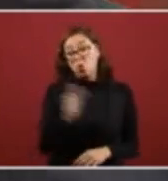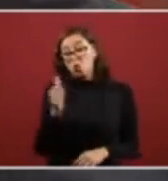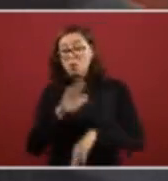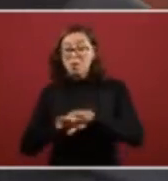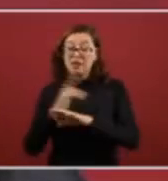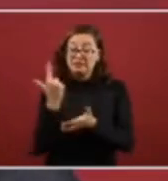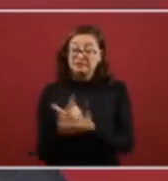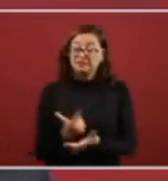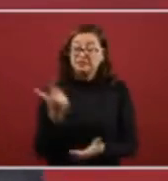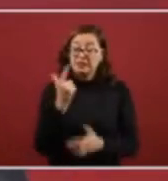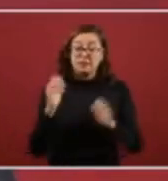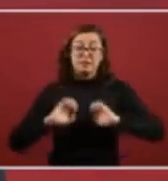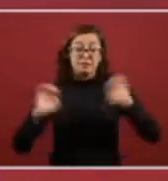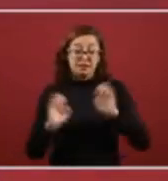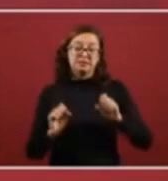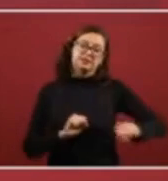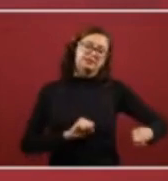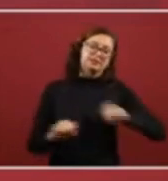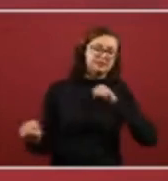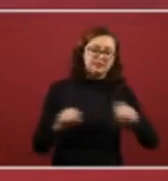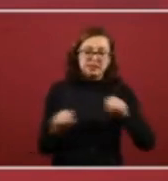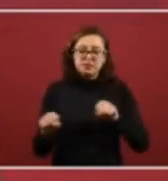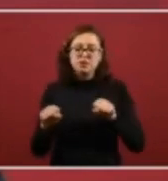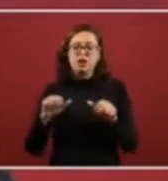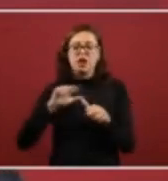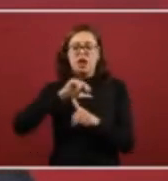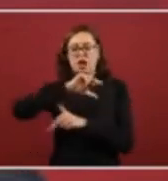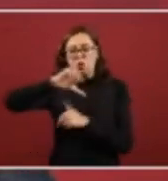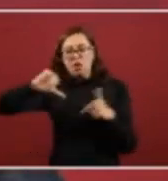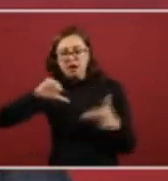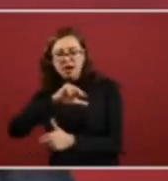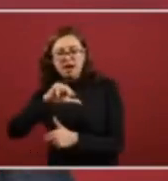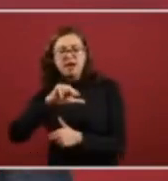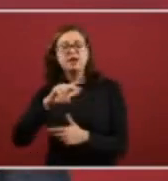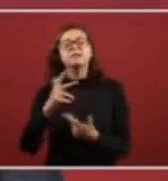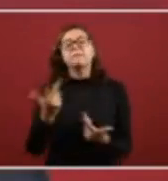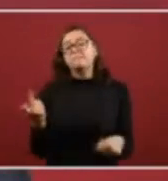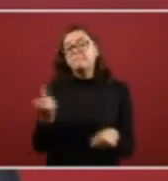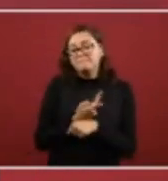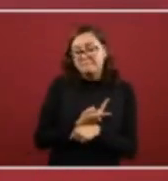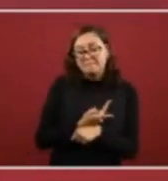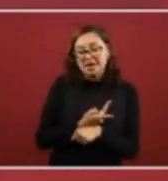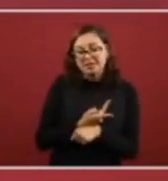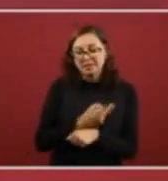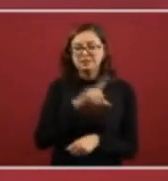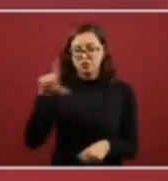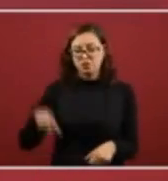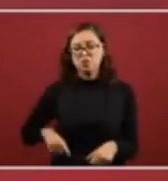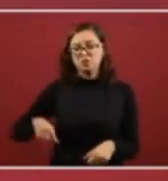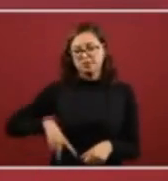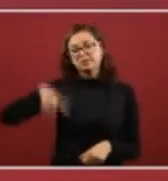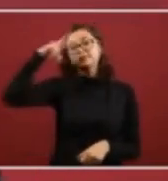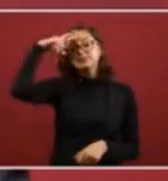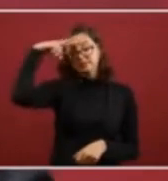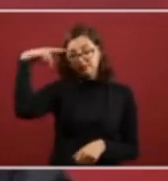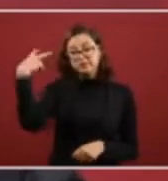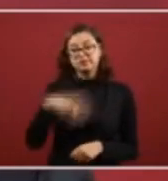for fire or incidents that are bigger, like a hurricane, earthquake,